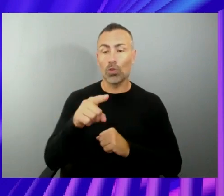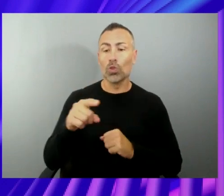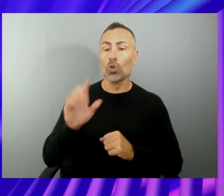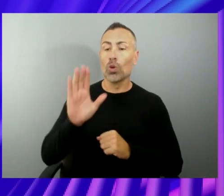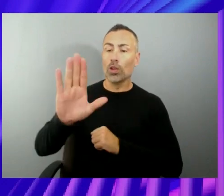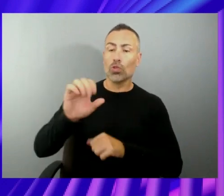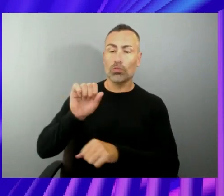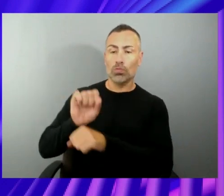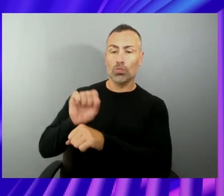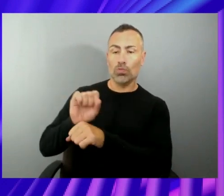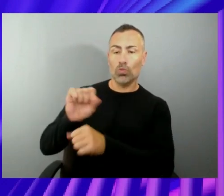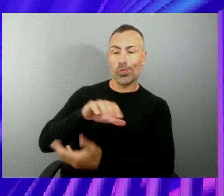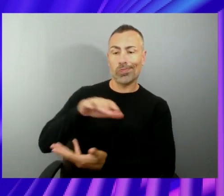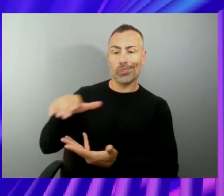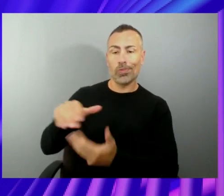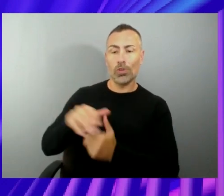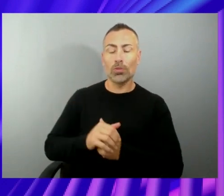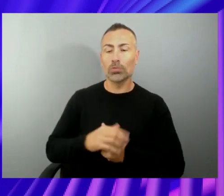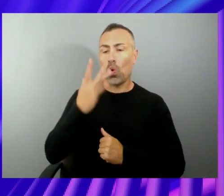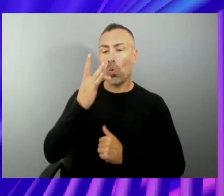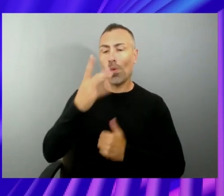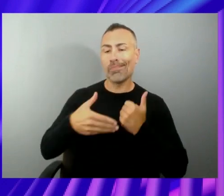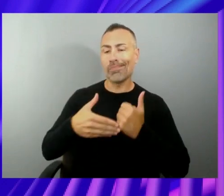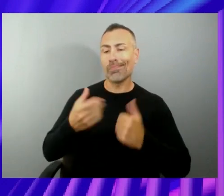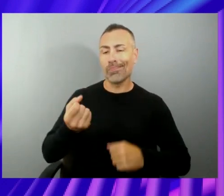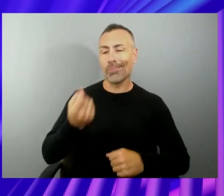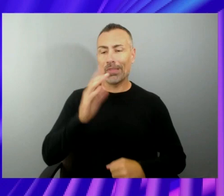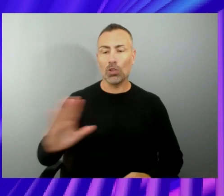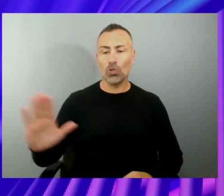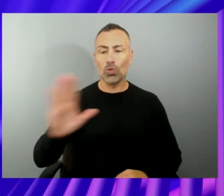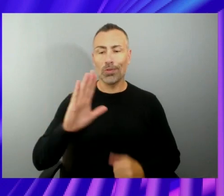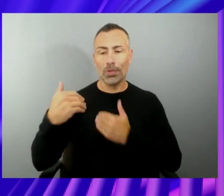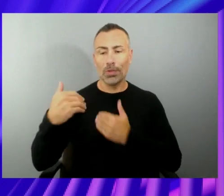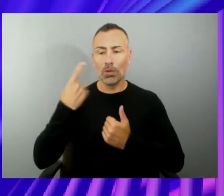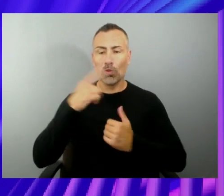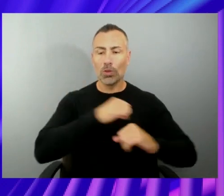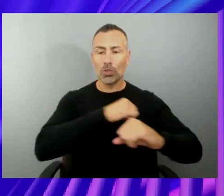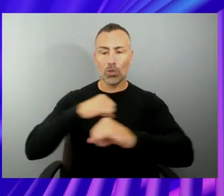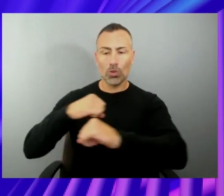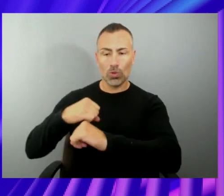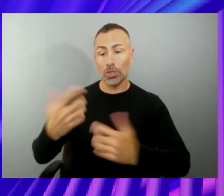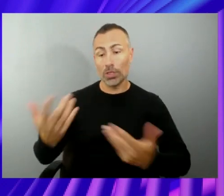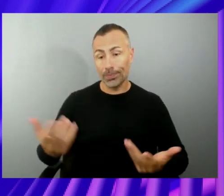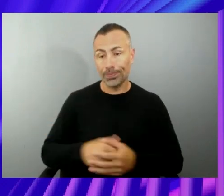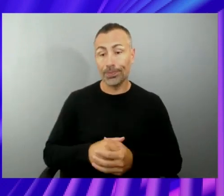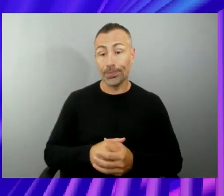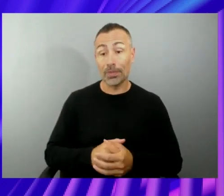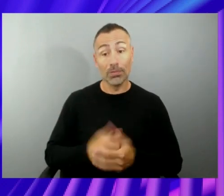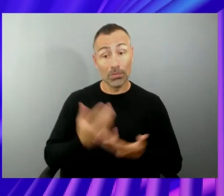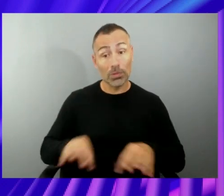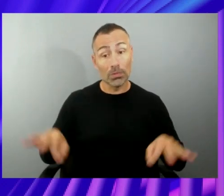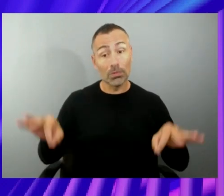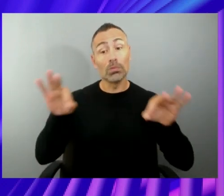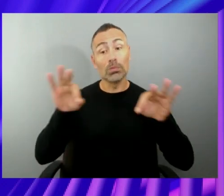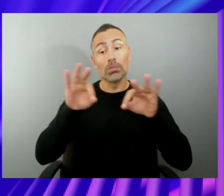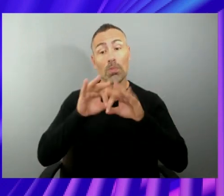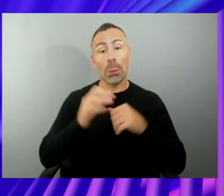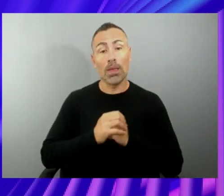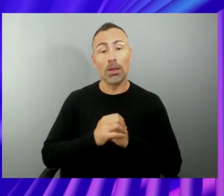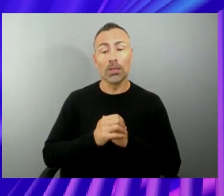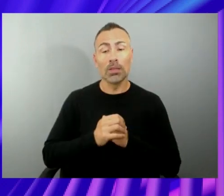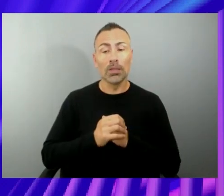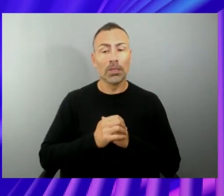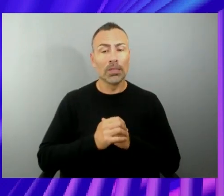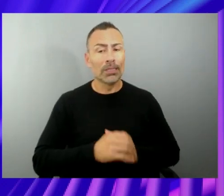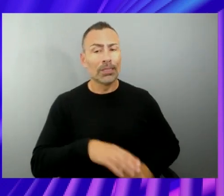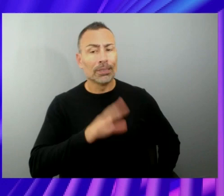understanding where your security responsibilities are really, really important. Now, if I recall, you know, there's 3